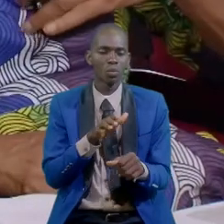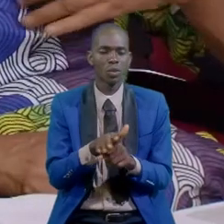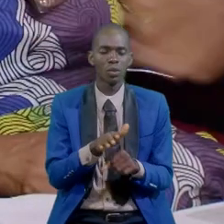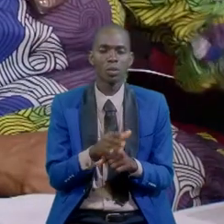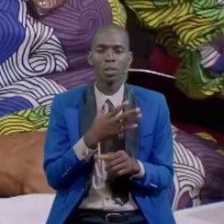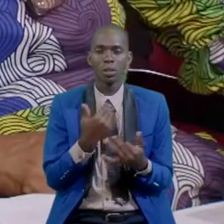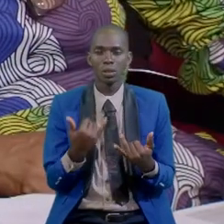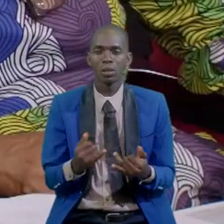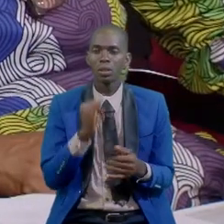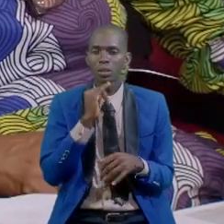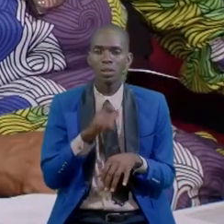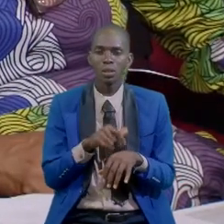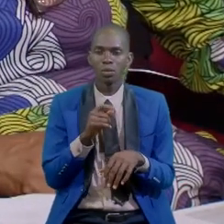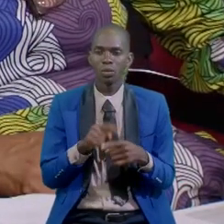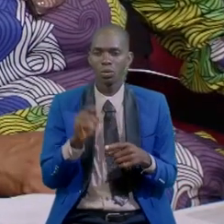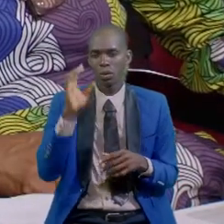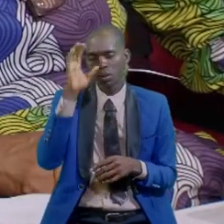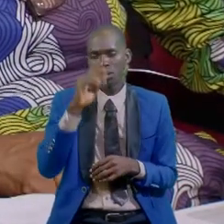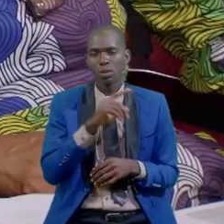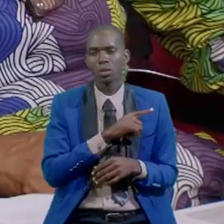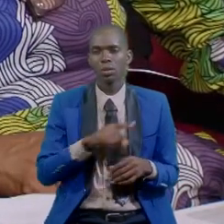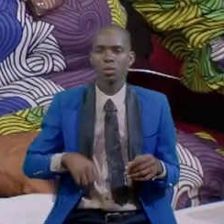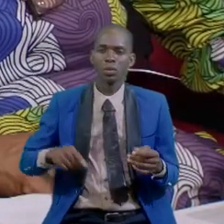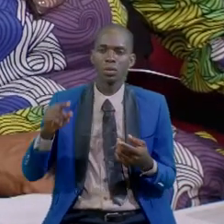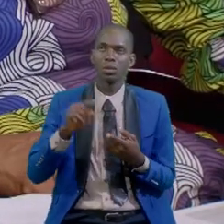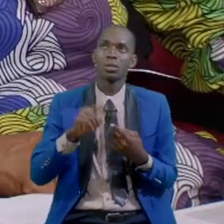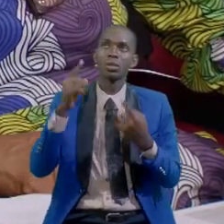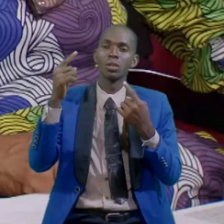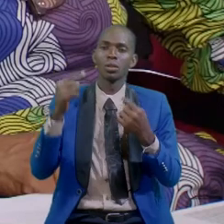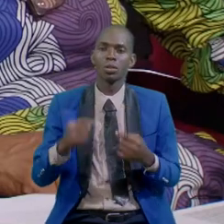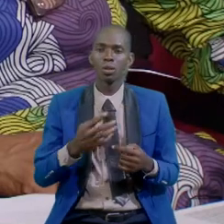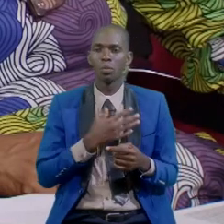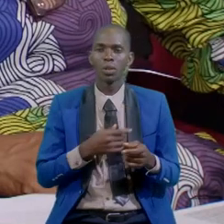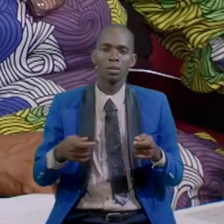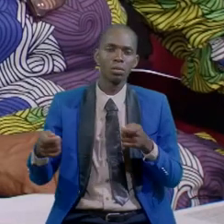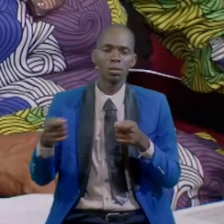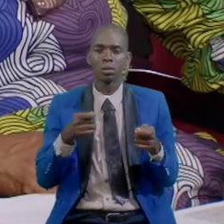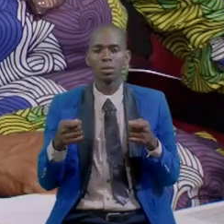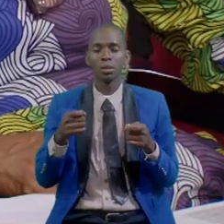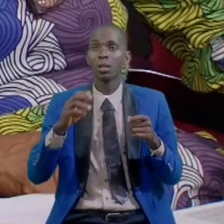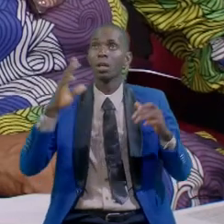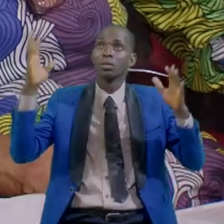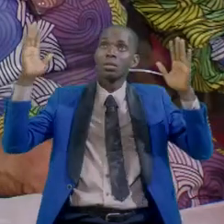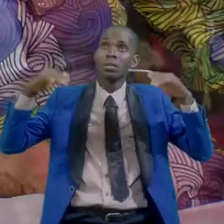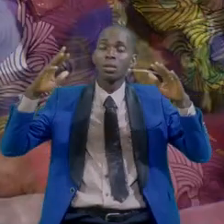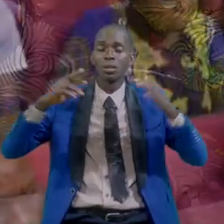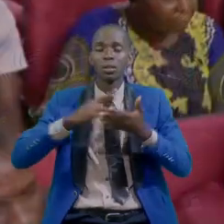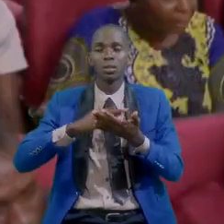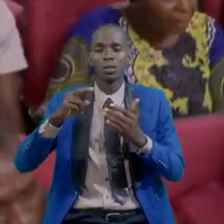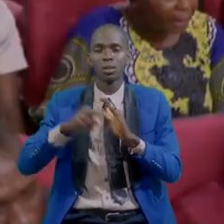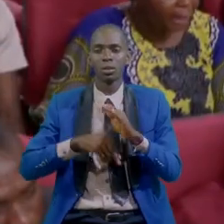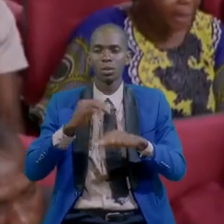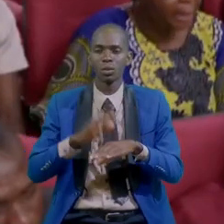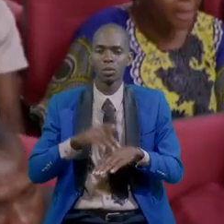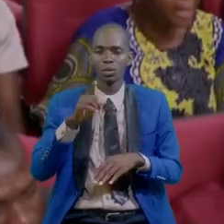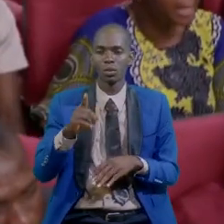Lord till he come and rain righteousness upon you. Say the amen